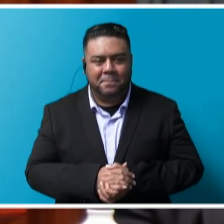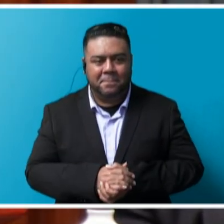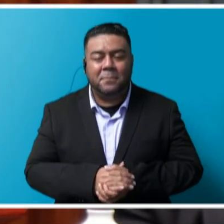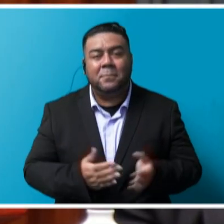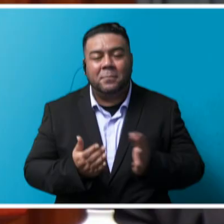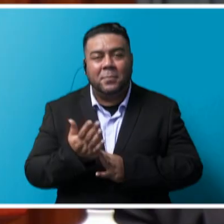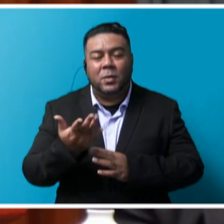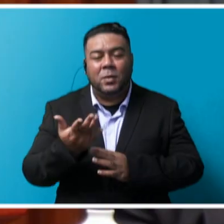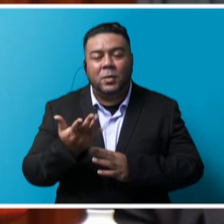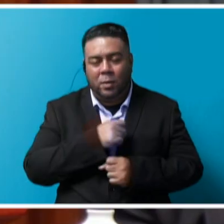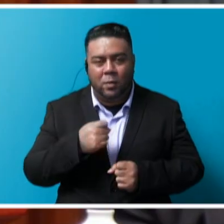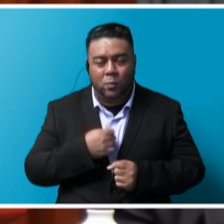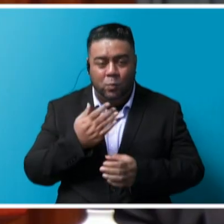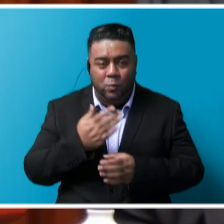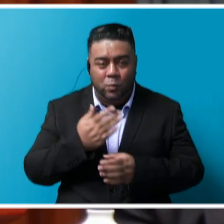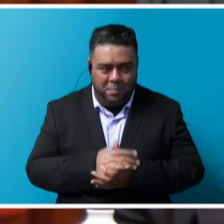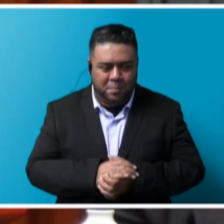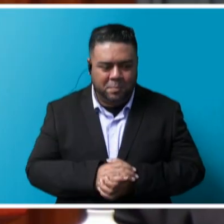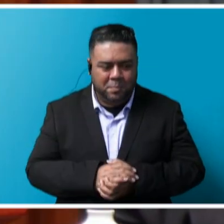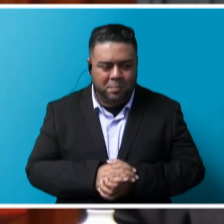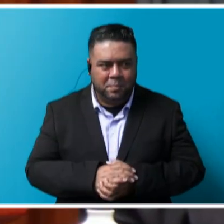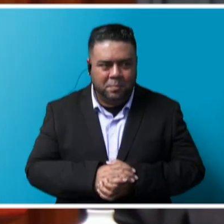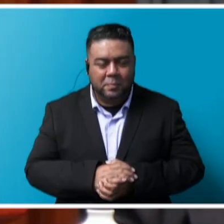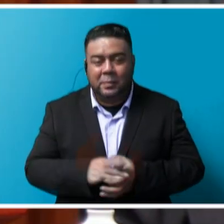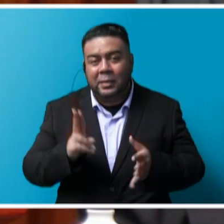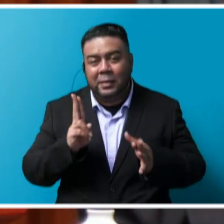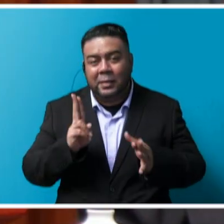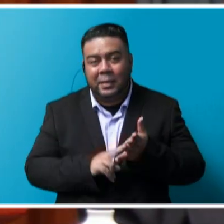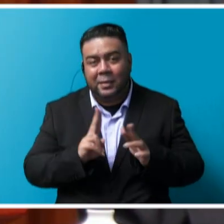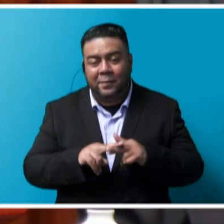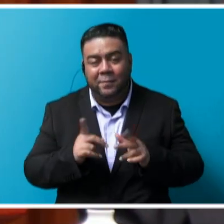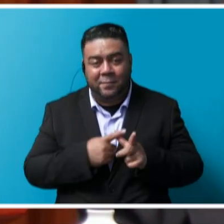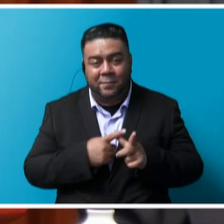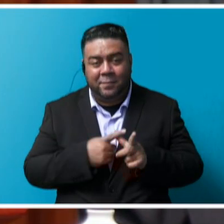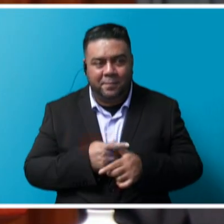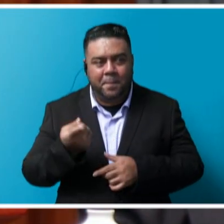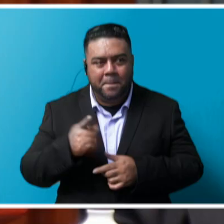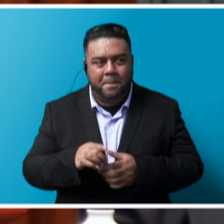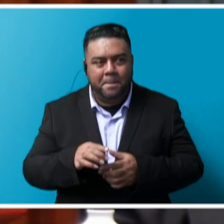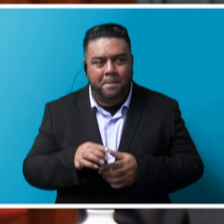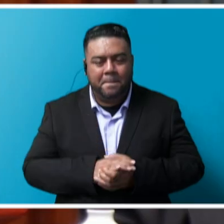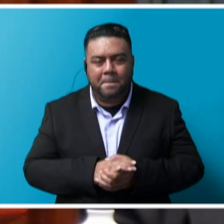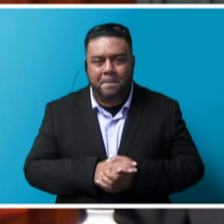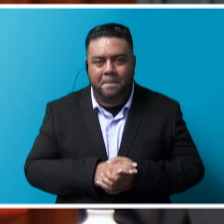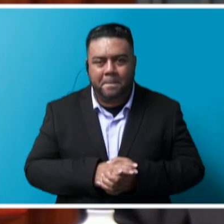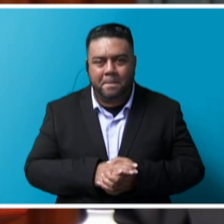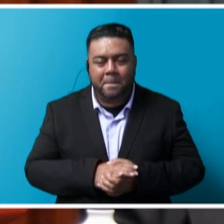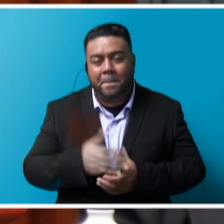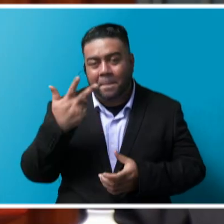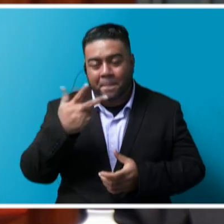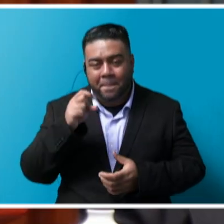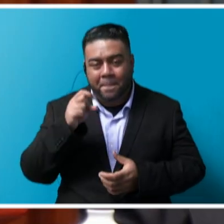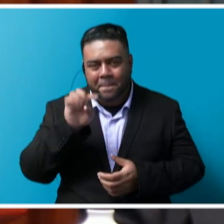our agencies, such as National Fire Authority and the municipal councils. This includes an $8.46